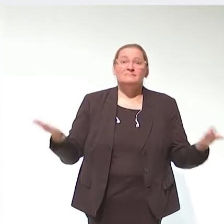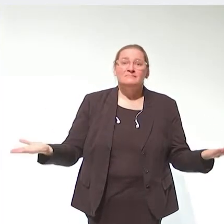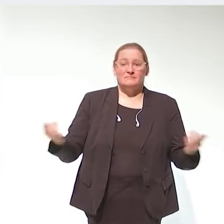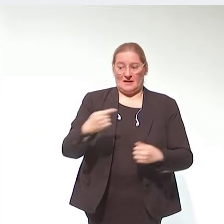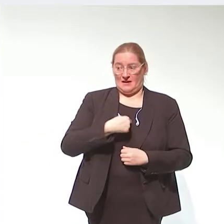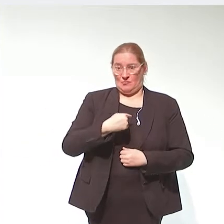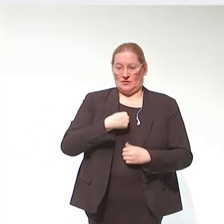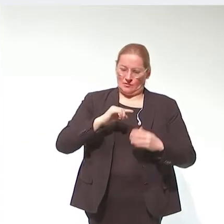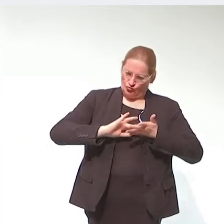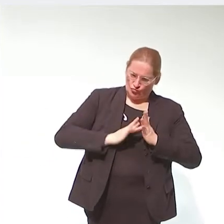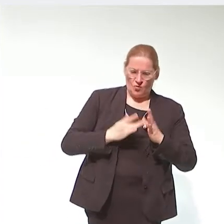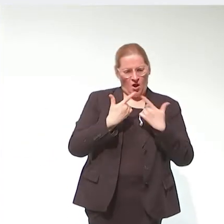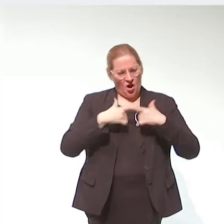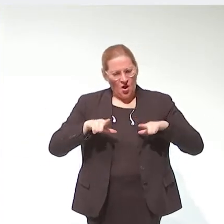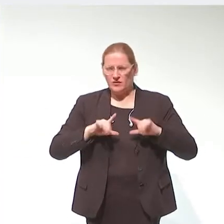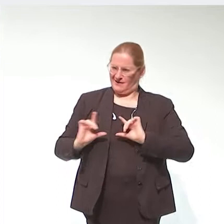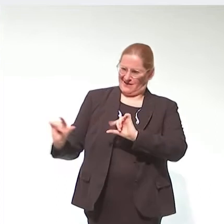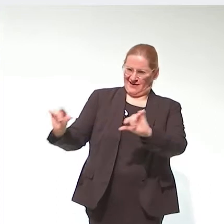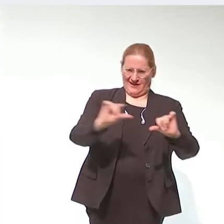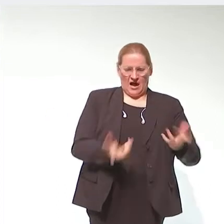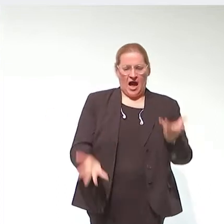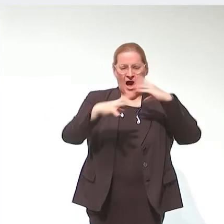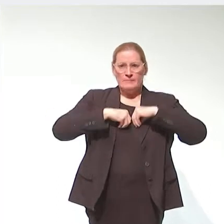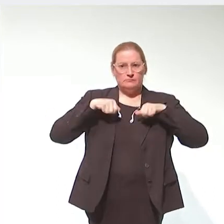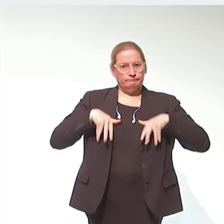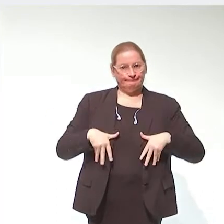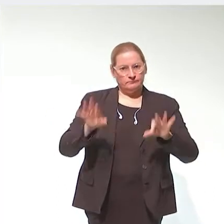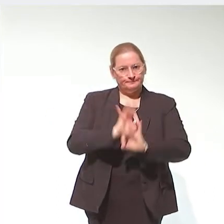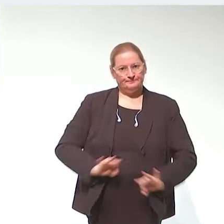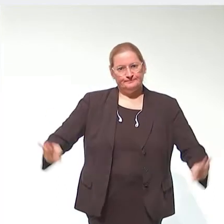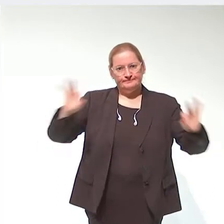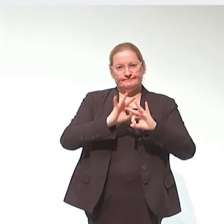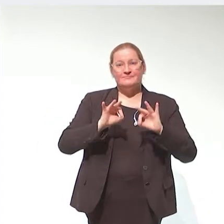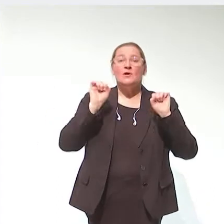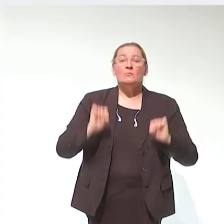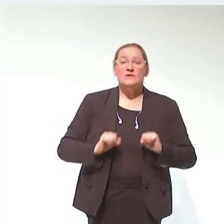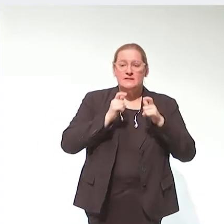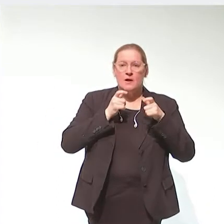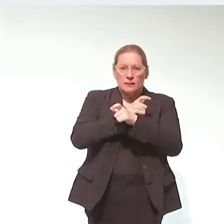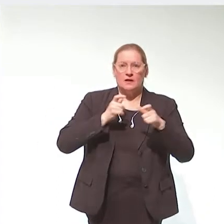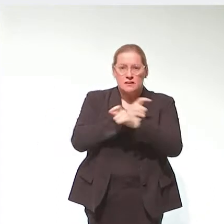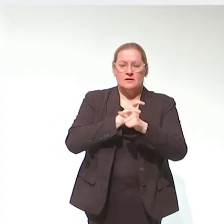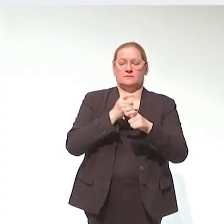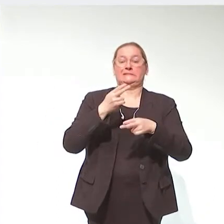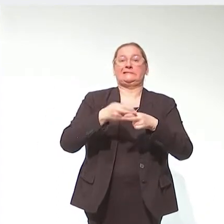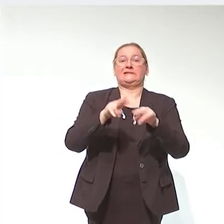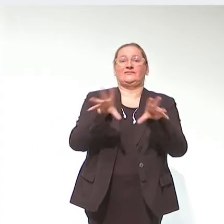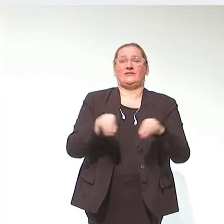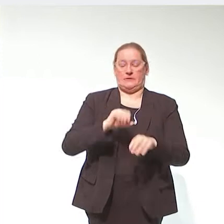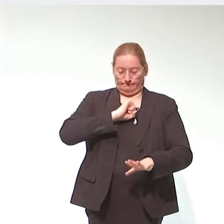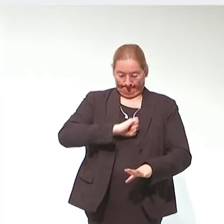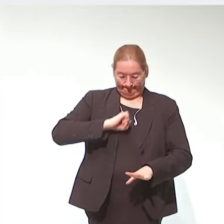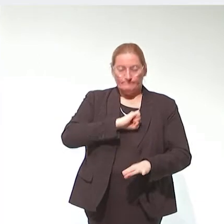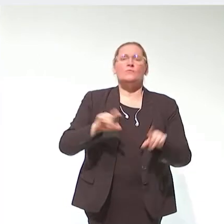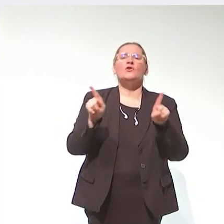mispronounce your family names. I hope you will forgive me because I don't speak all the languages that will be